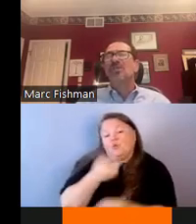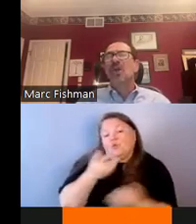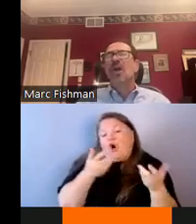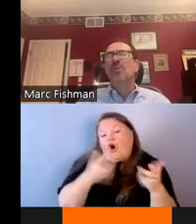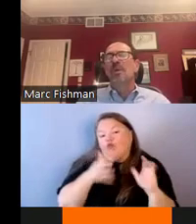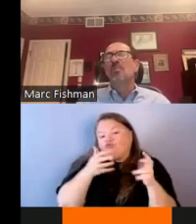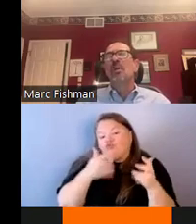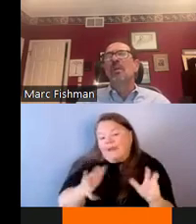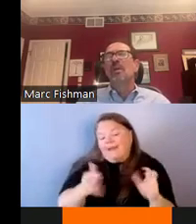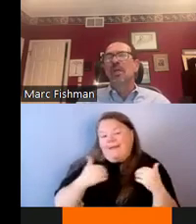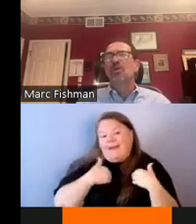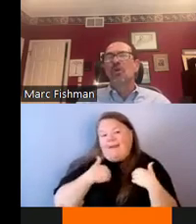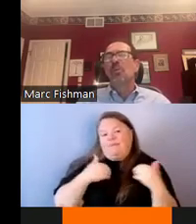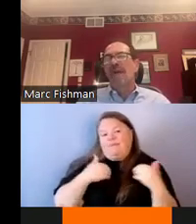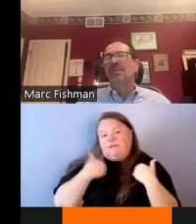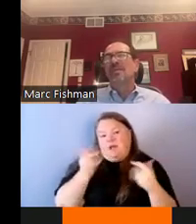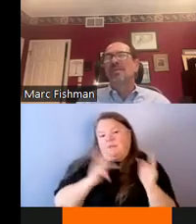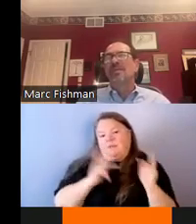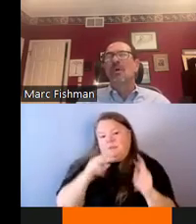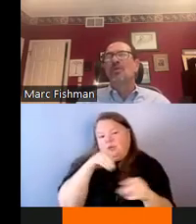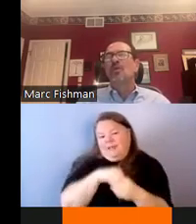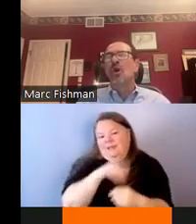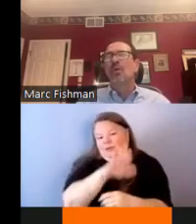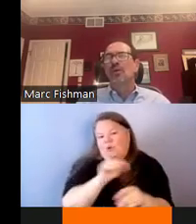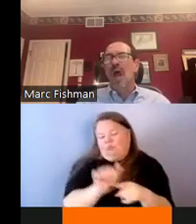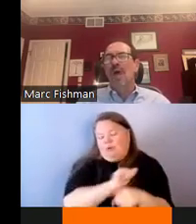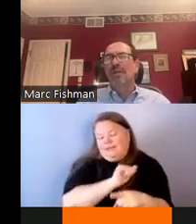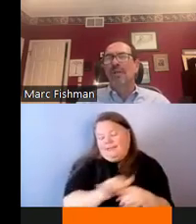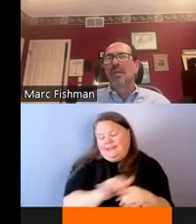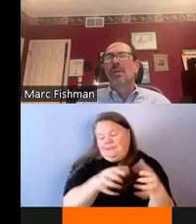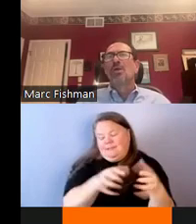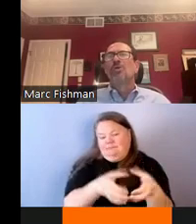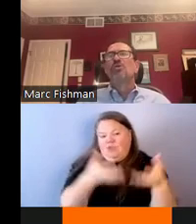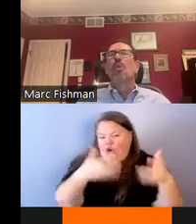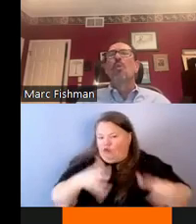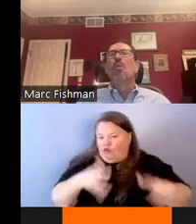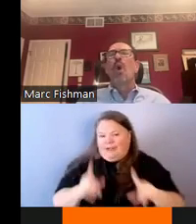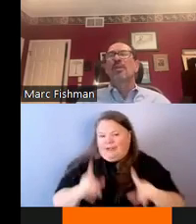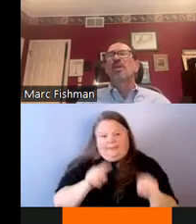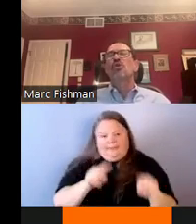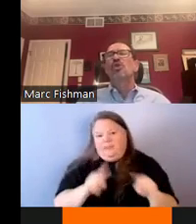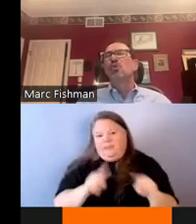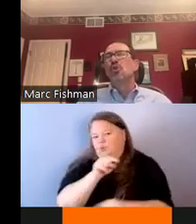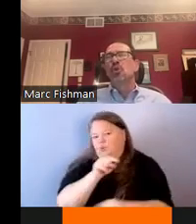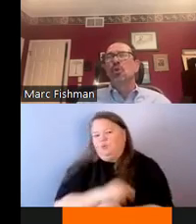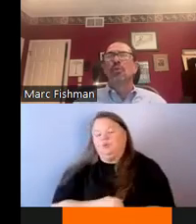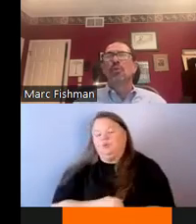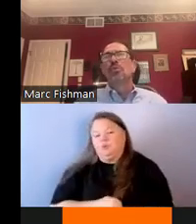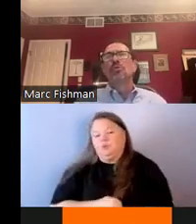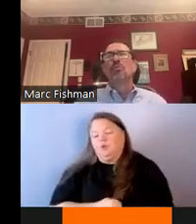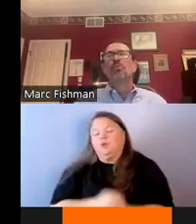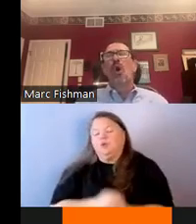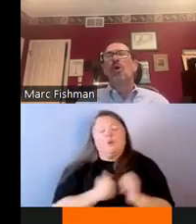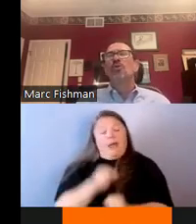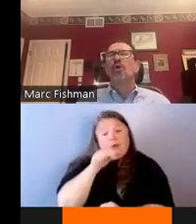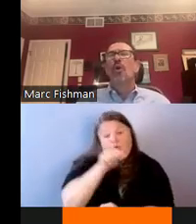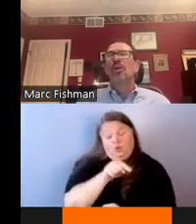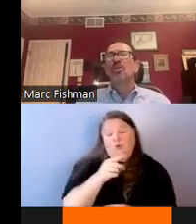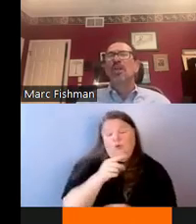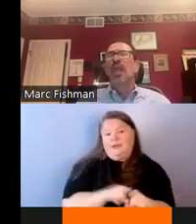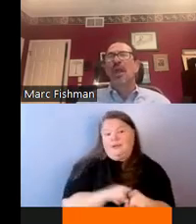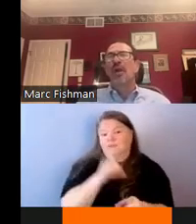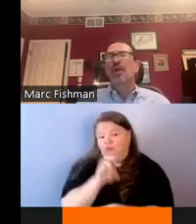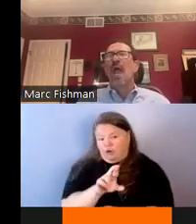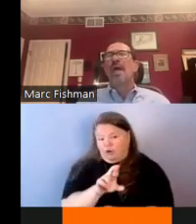have these young people in your practice, whether you know it or not. So what can you do to broaden